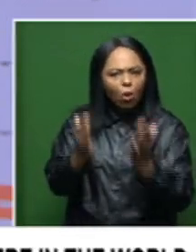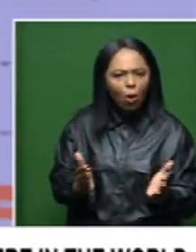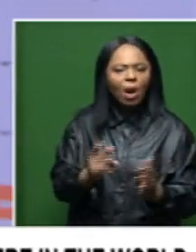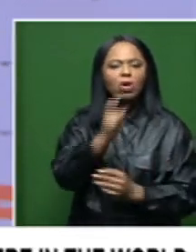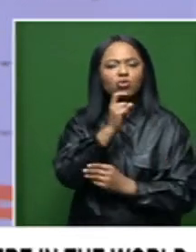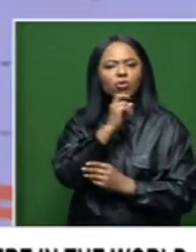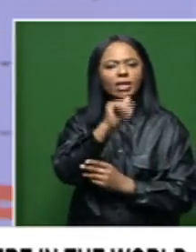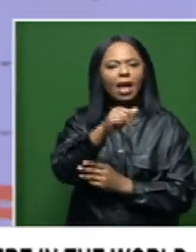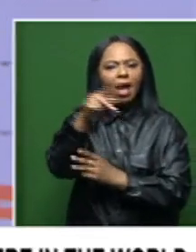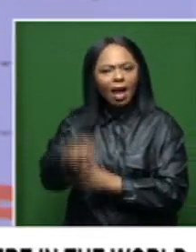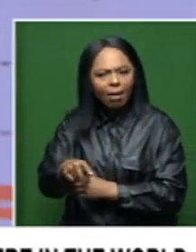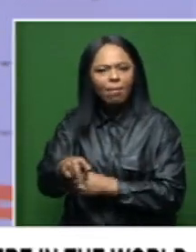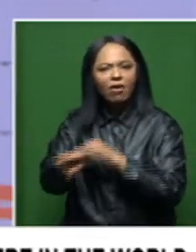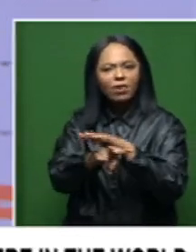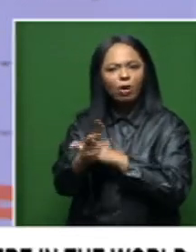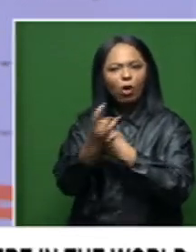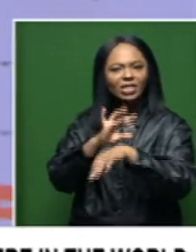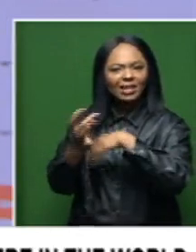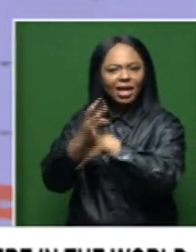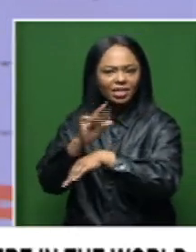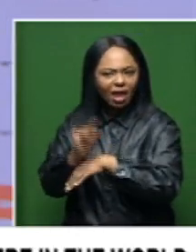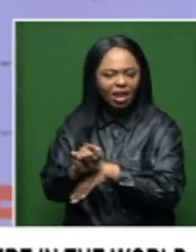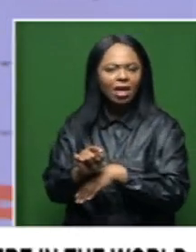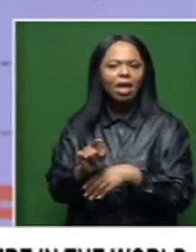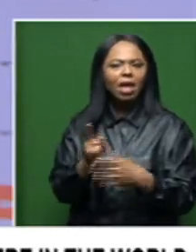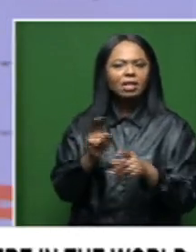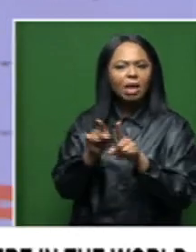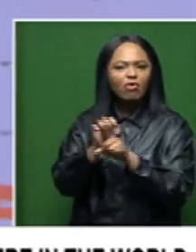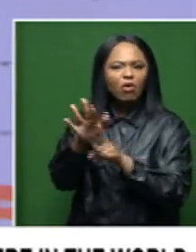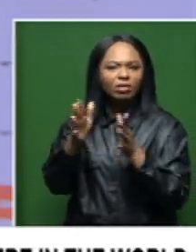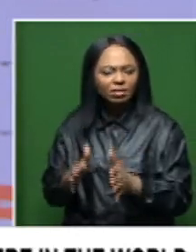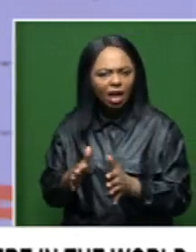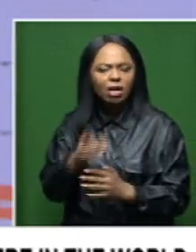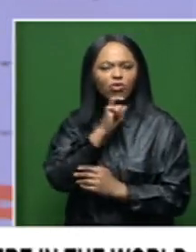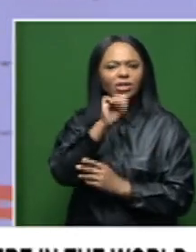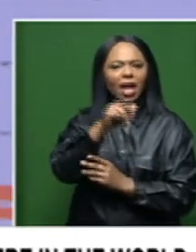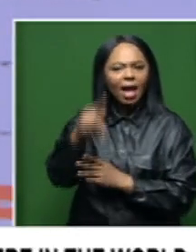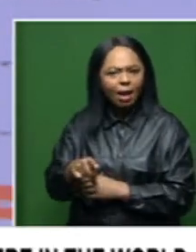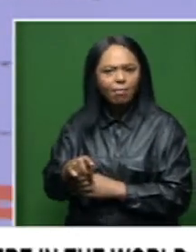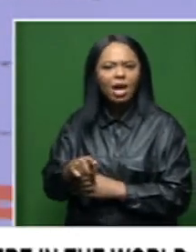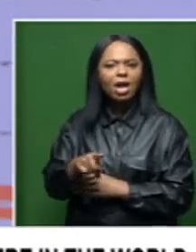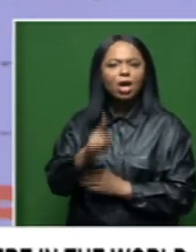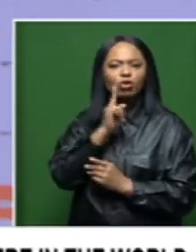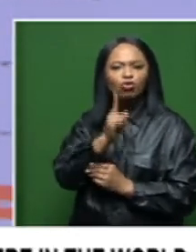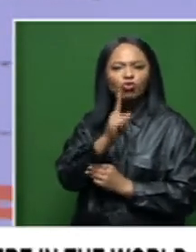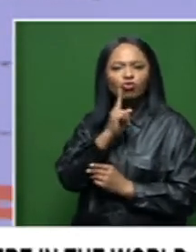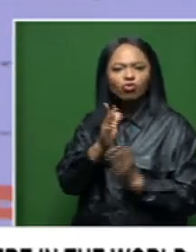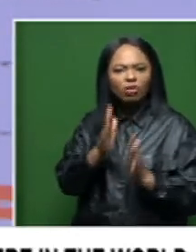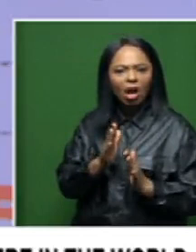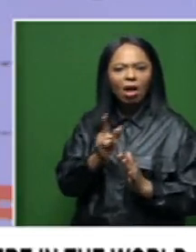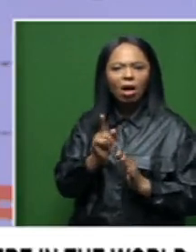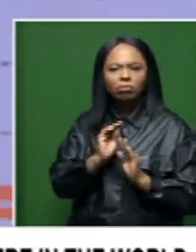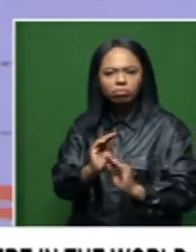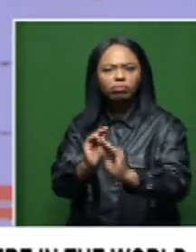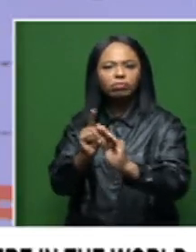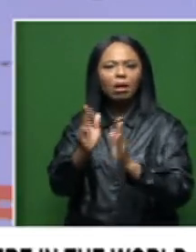doing virtual consultation on the app. We've seen influencers using the app. We've seen tutors tutoring people on the app. So it's a